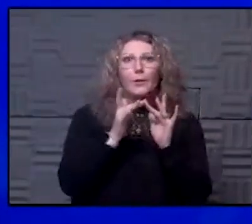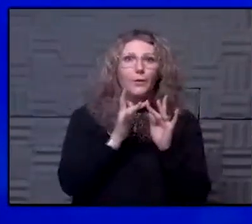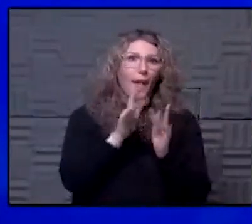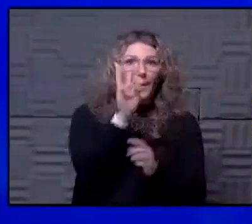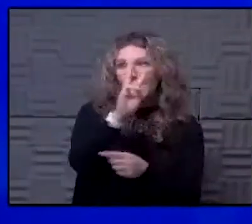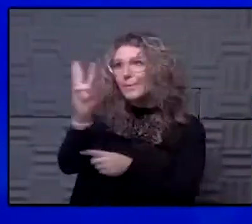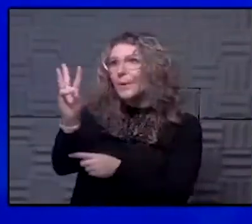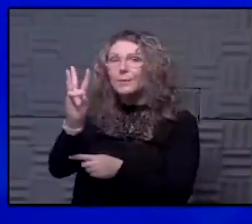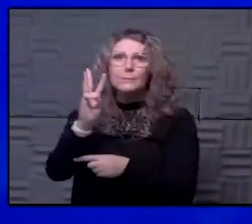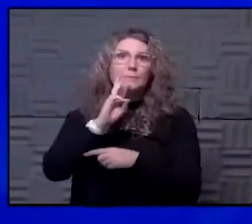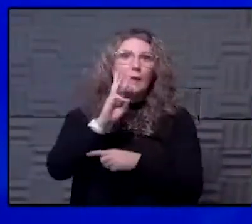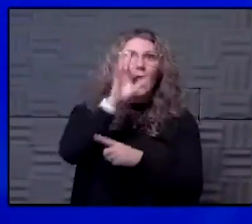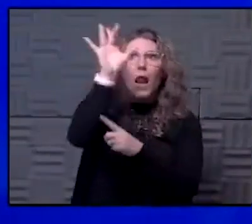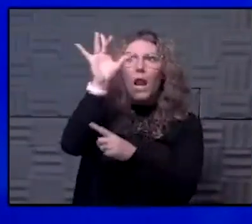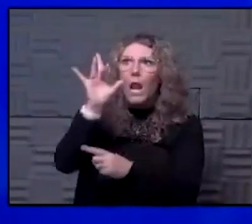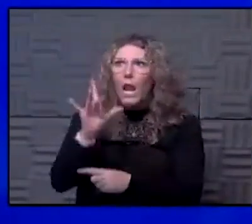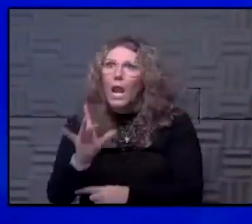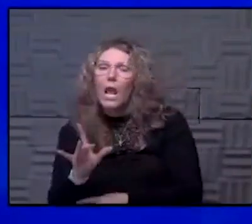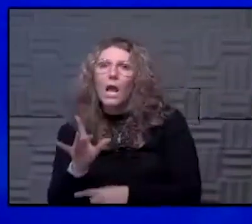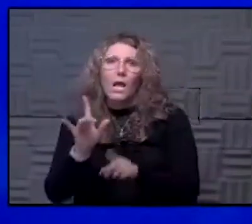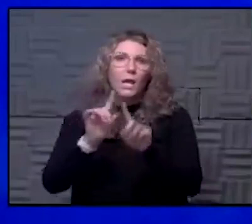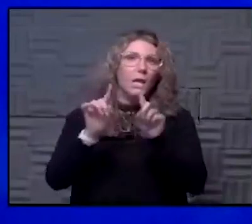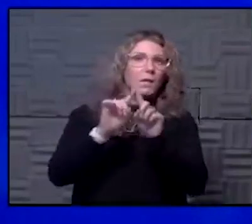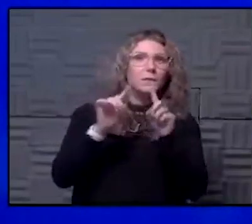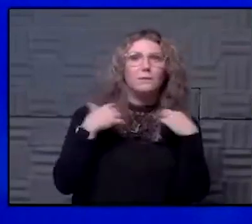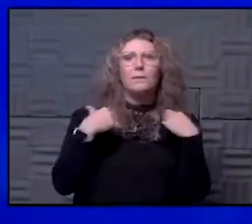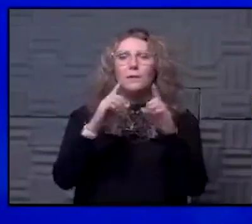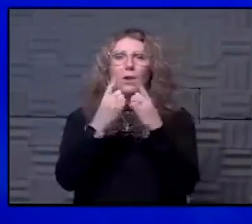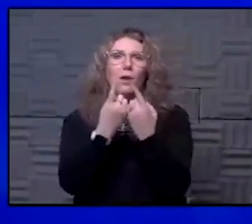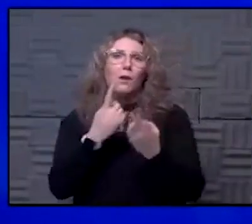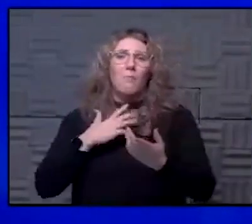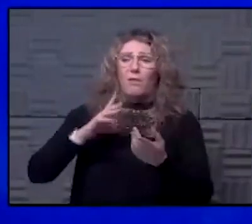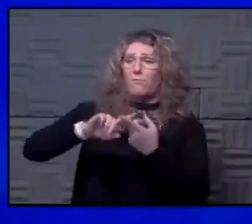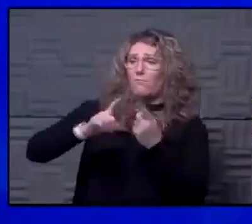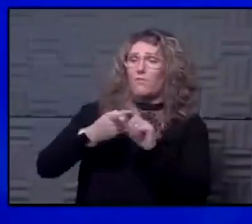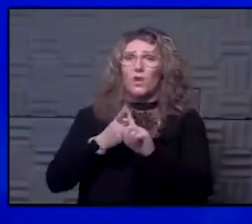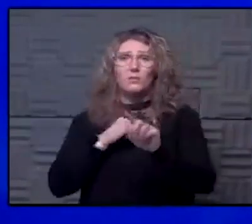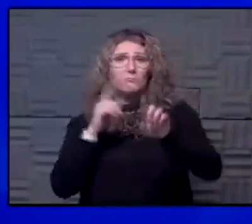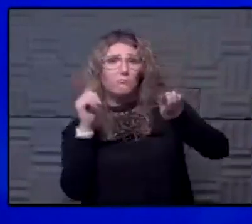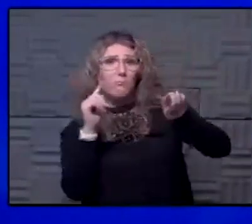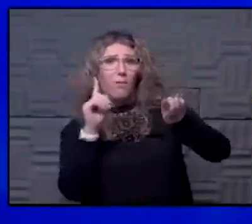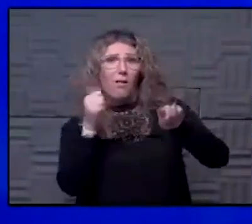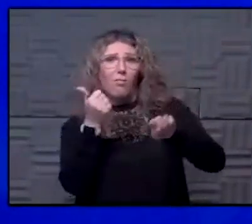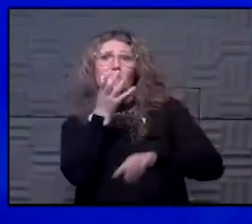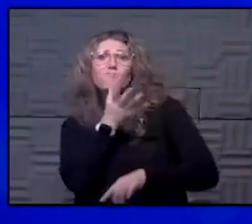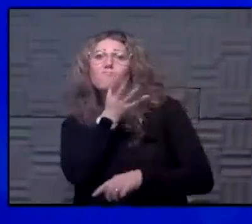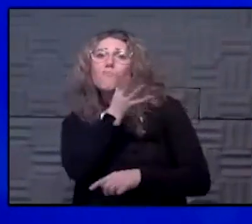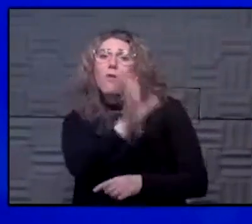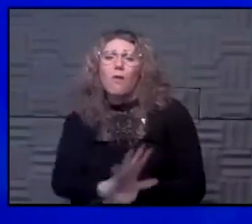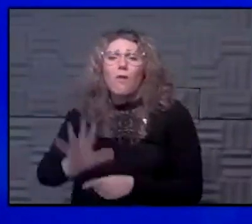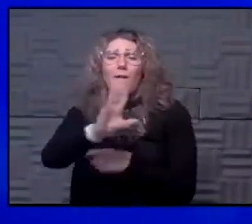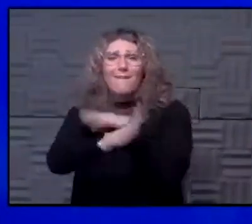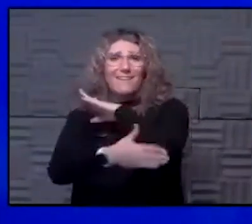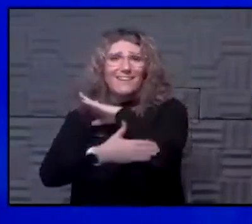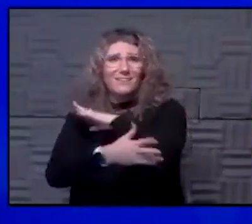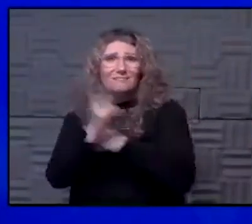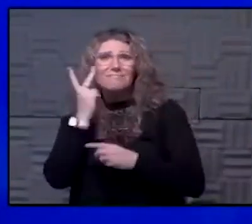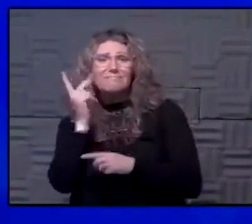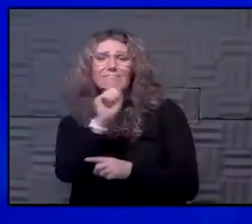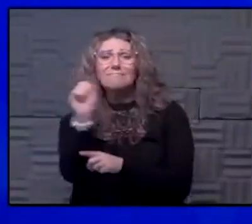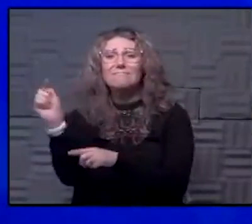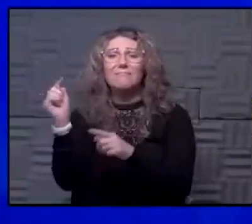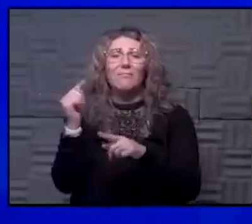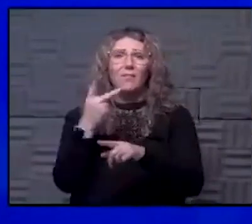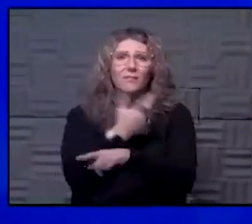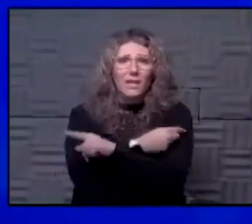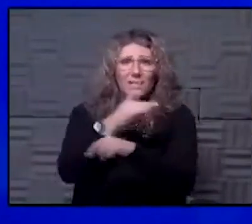county health departments, trying to find. I have a couple of friends who are saying, I'm going to other rural counties to try to see if there are any spots open. What say you